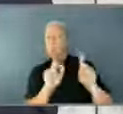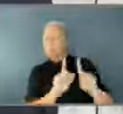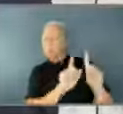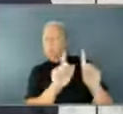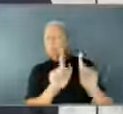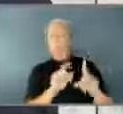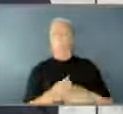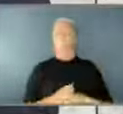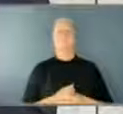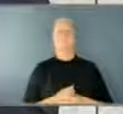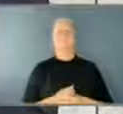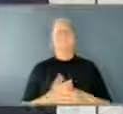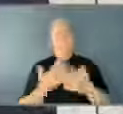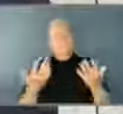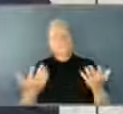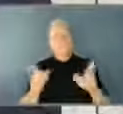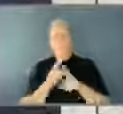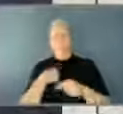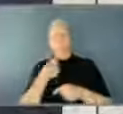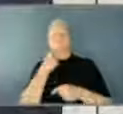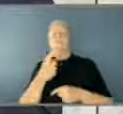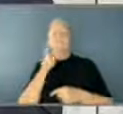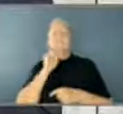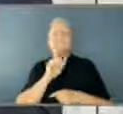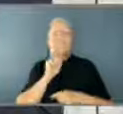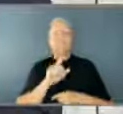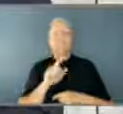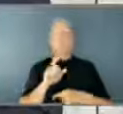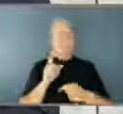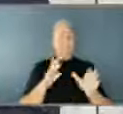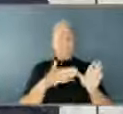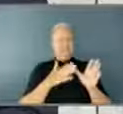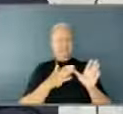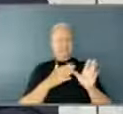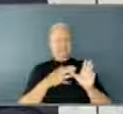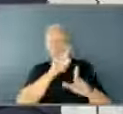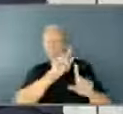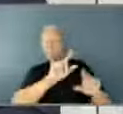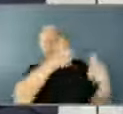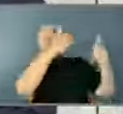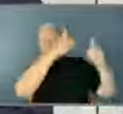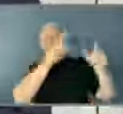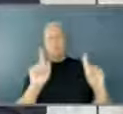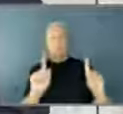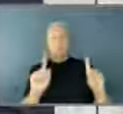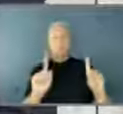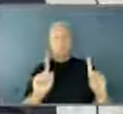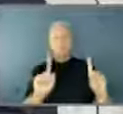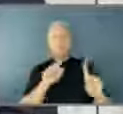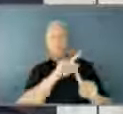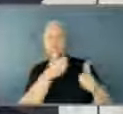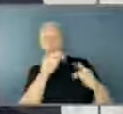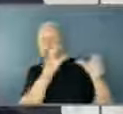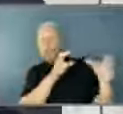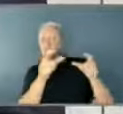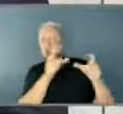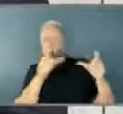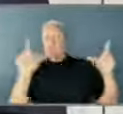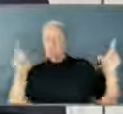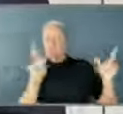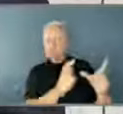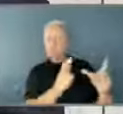depend on their success in countering transmissibility of the virus. Now, there's been some good data that's come through just